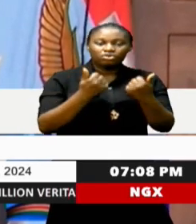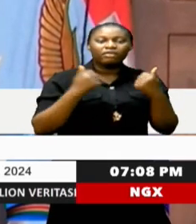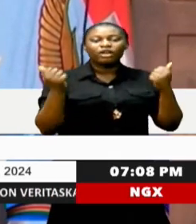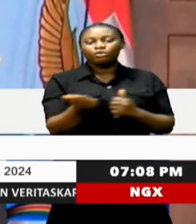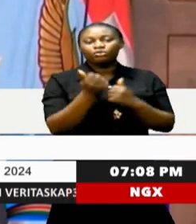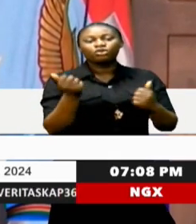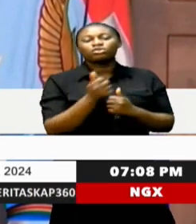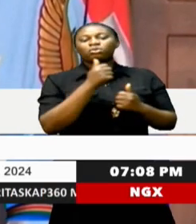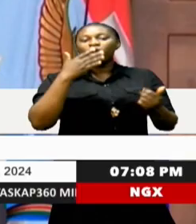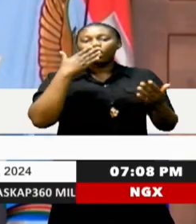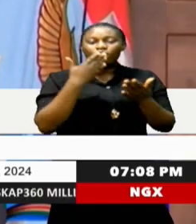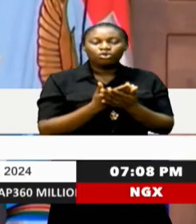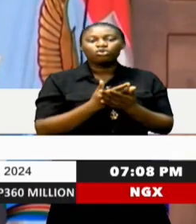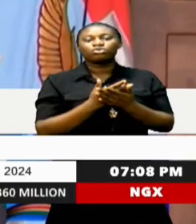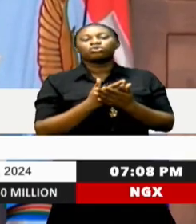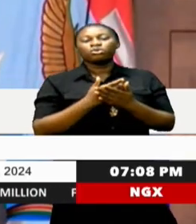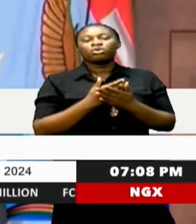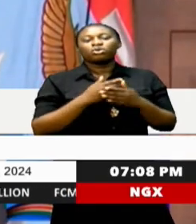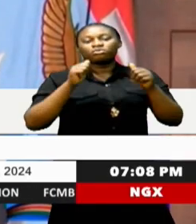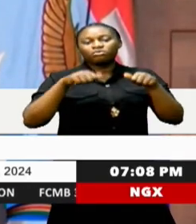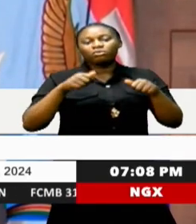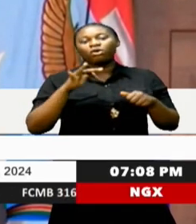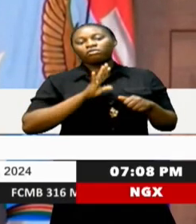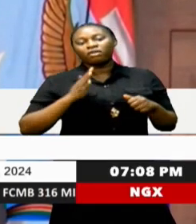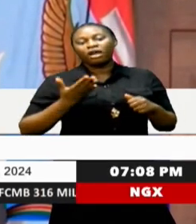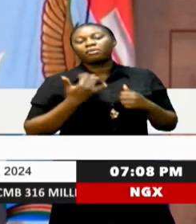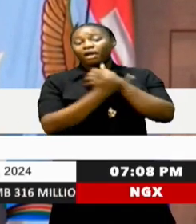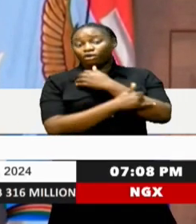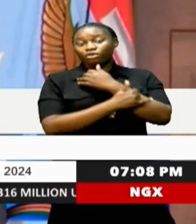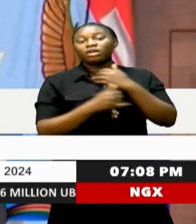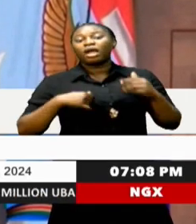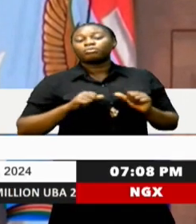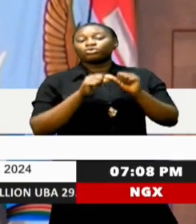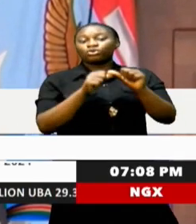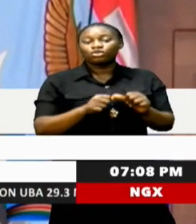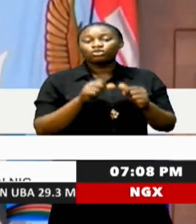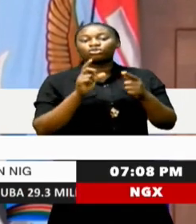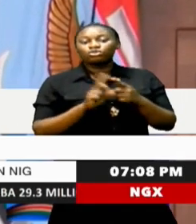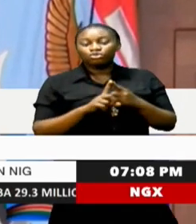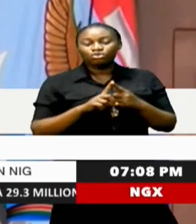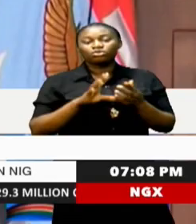irreversible transformation of our country. I am continuing to undertake consultations